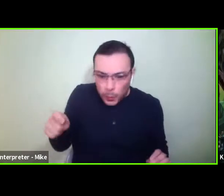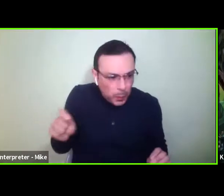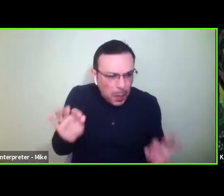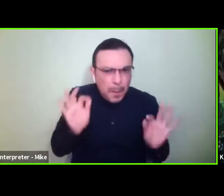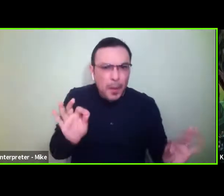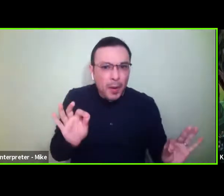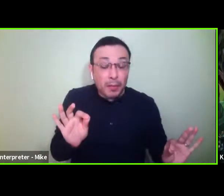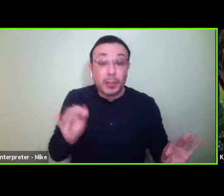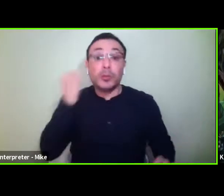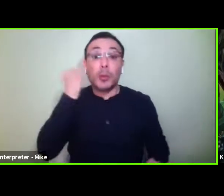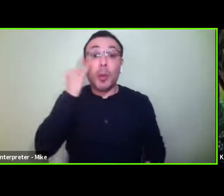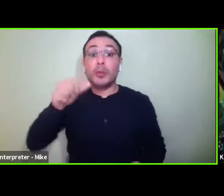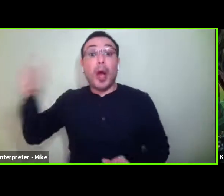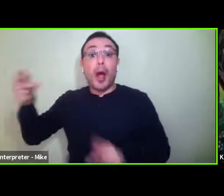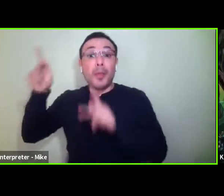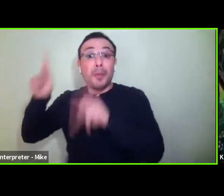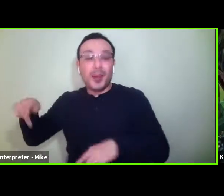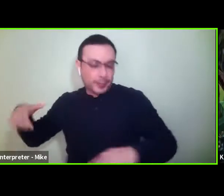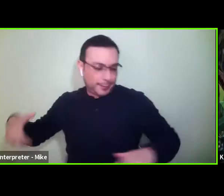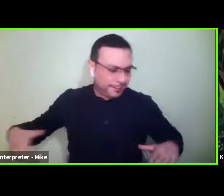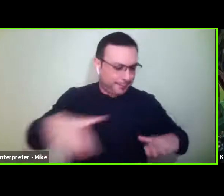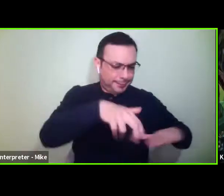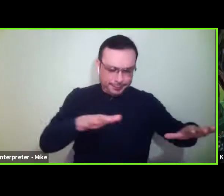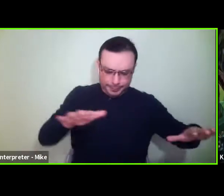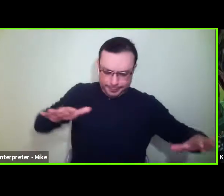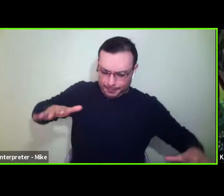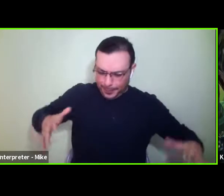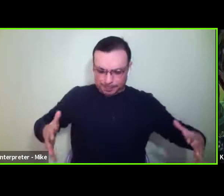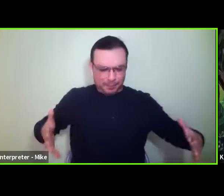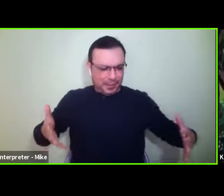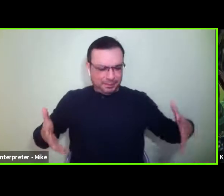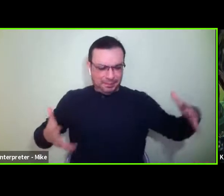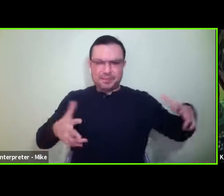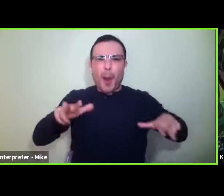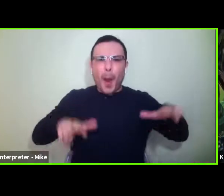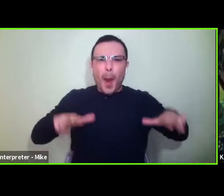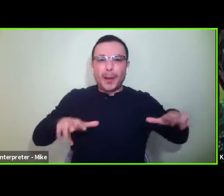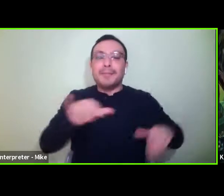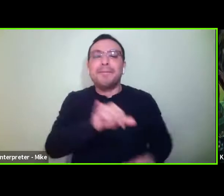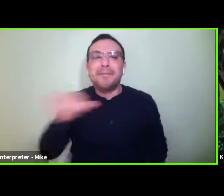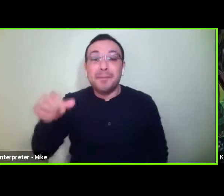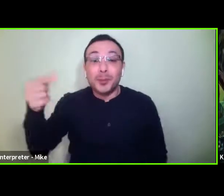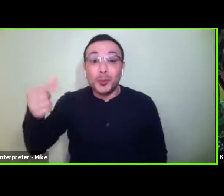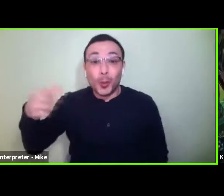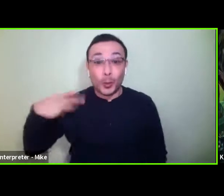would feel like they had George's teeth in their mouth.